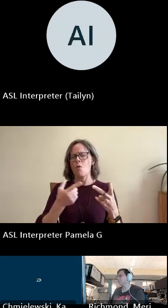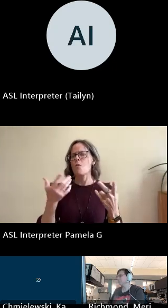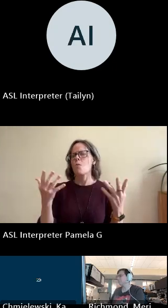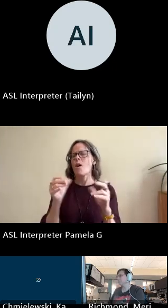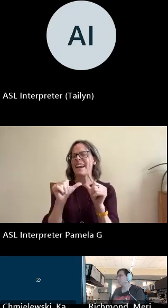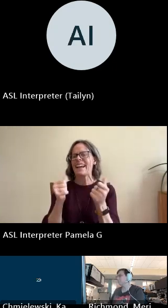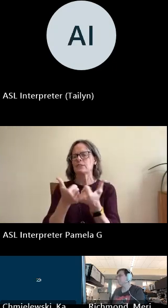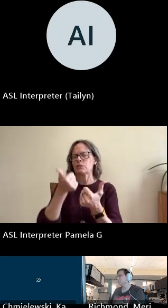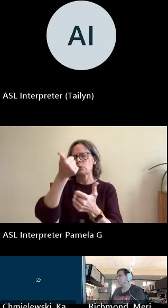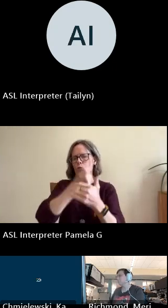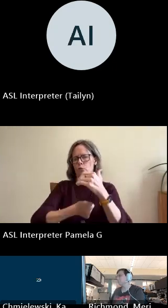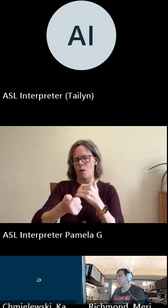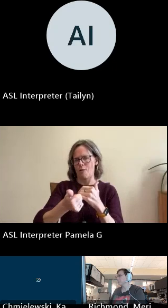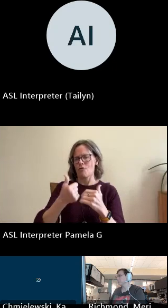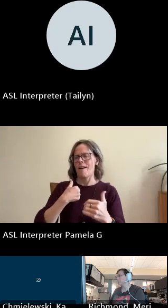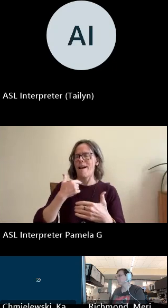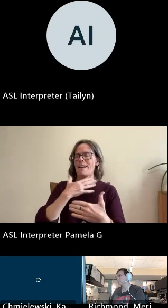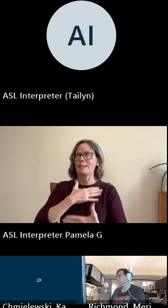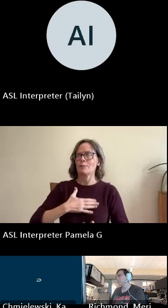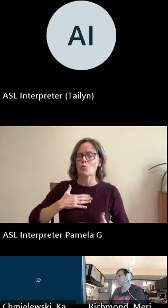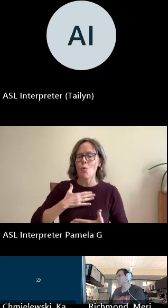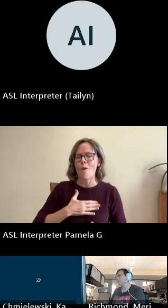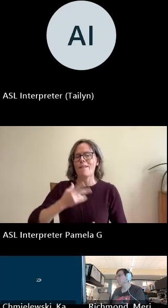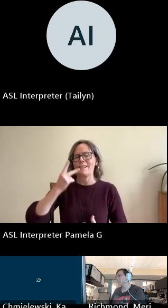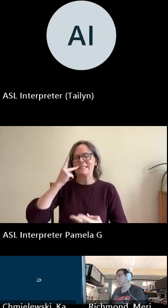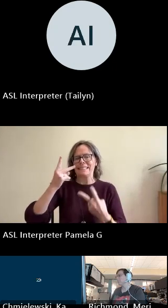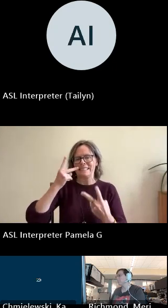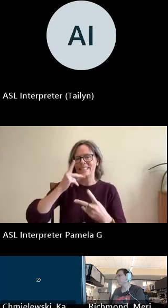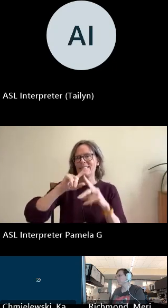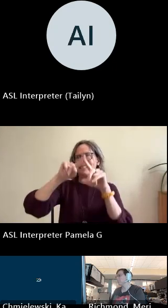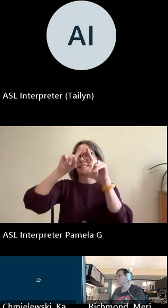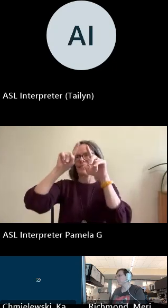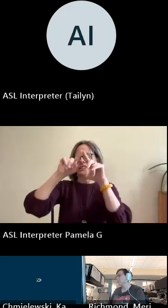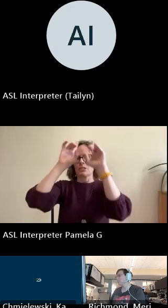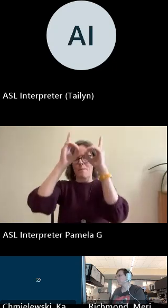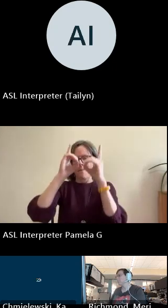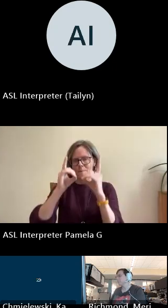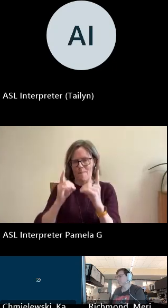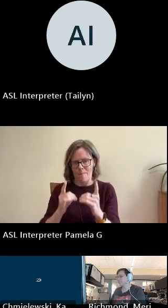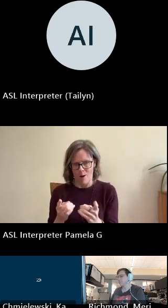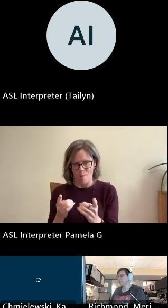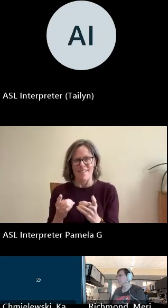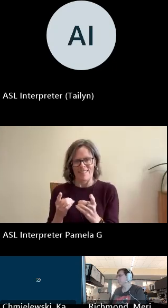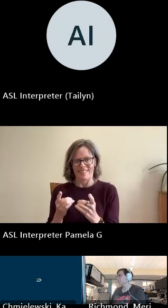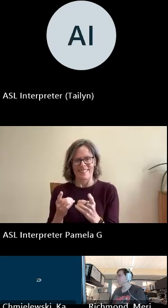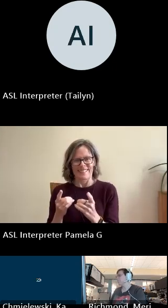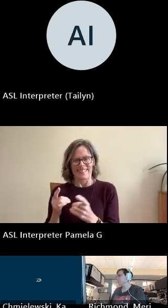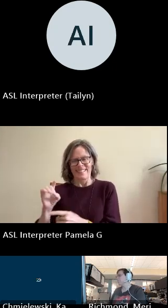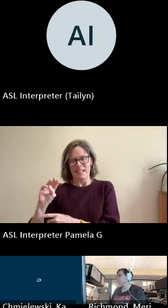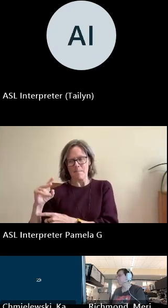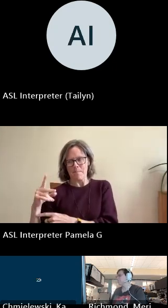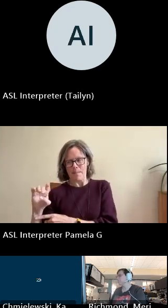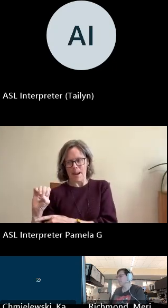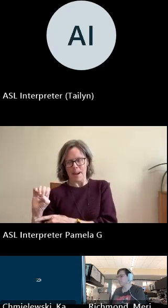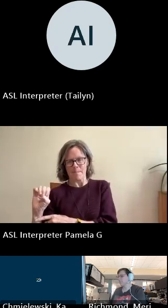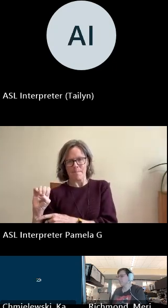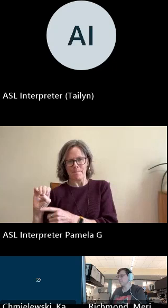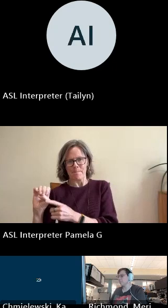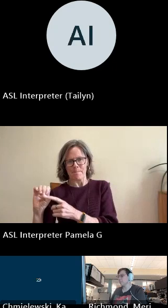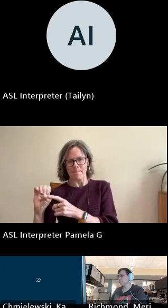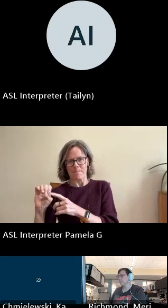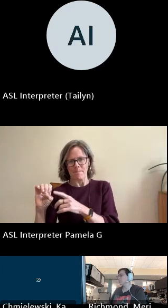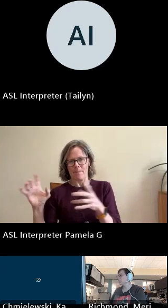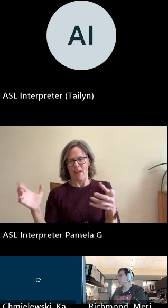variety of work represented by our MAPE represented employees.